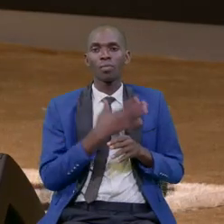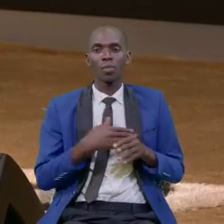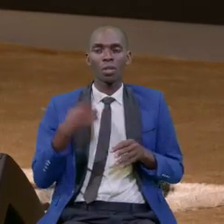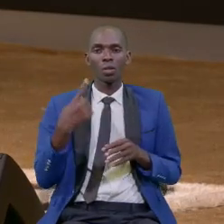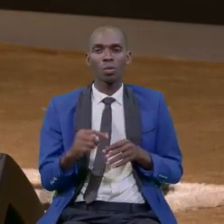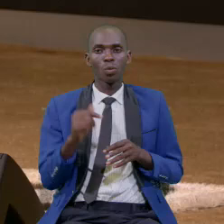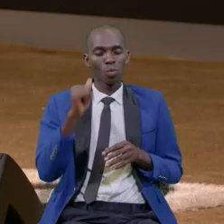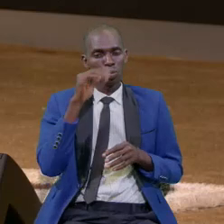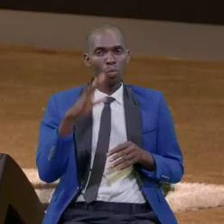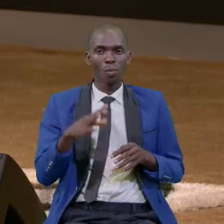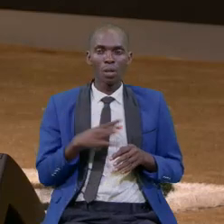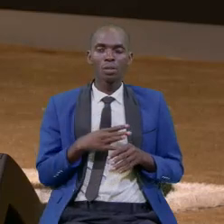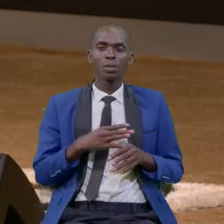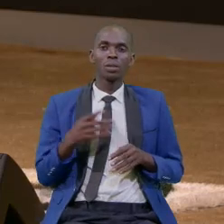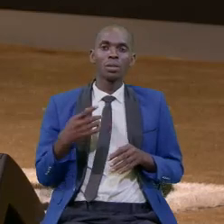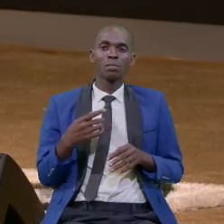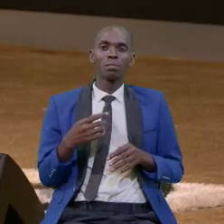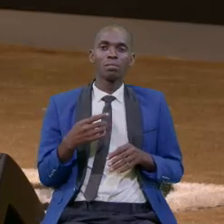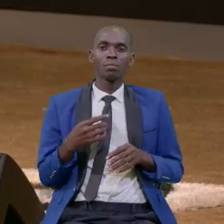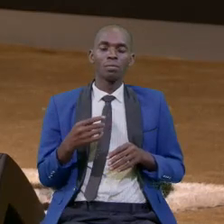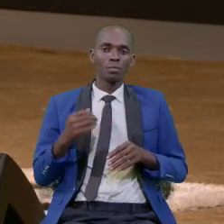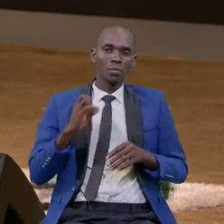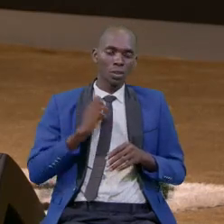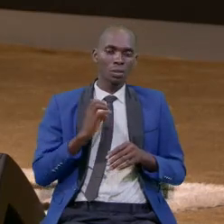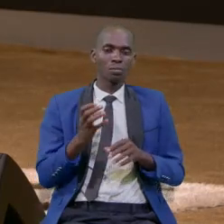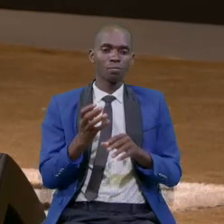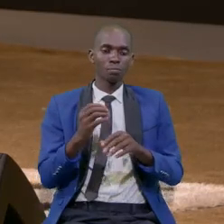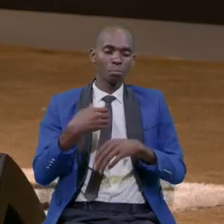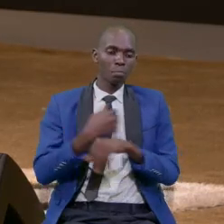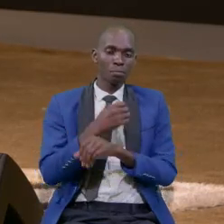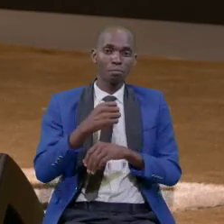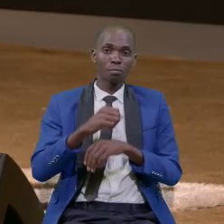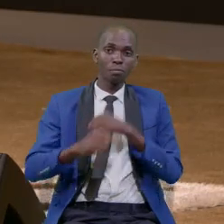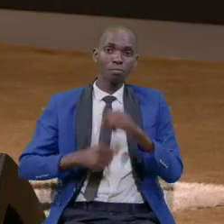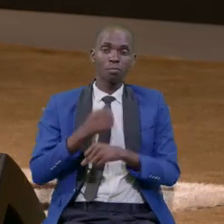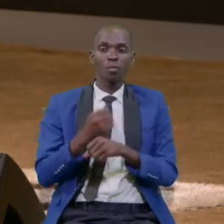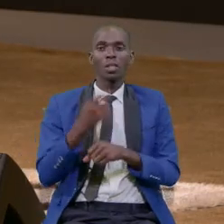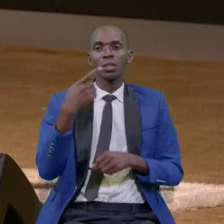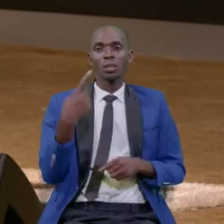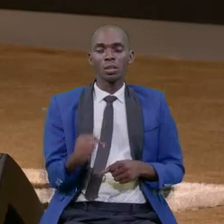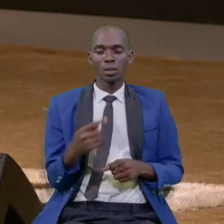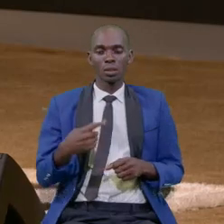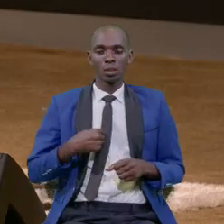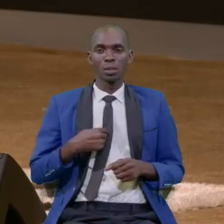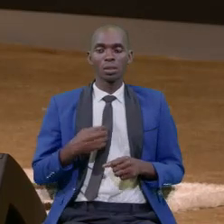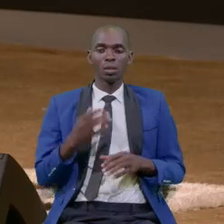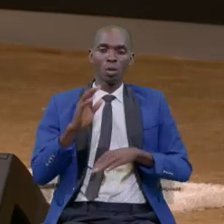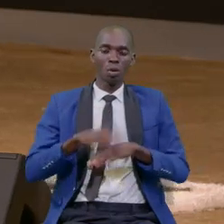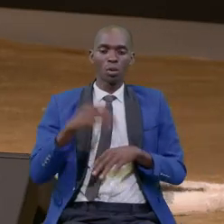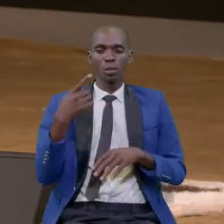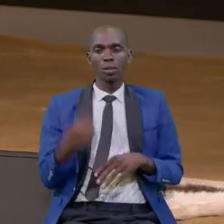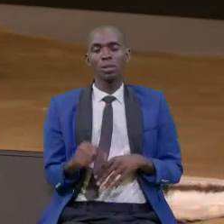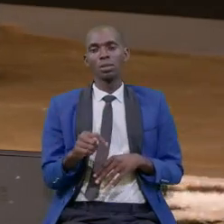bound immediately. She bound the scarlet line on in the window. That's